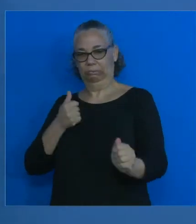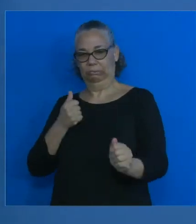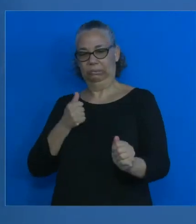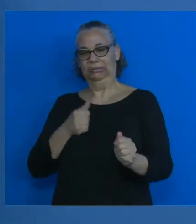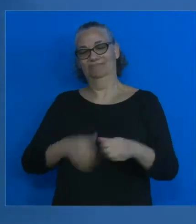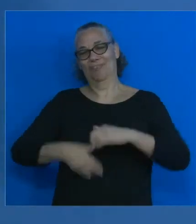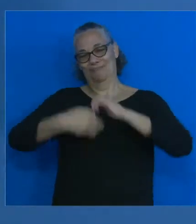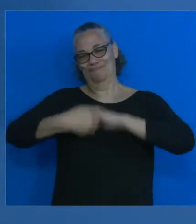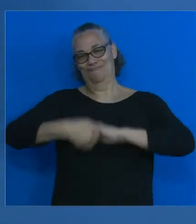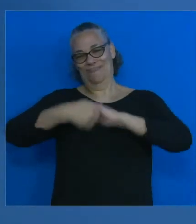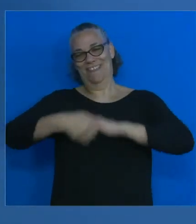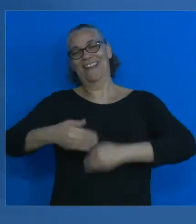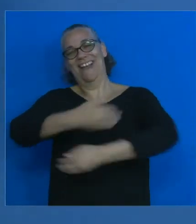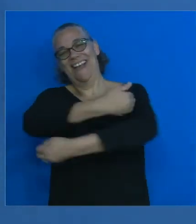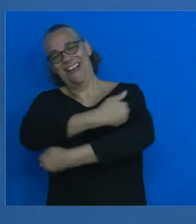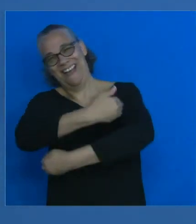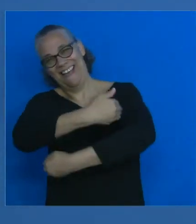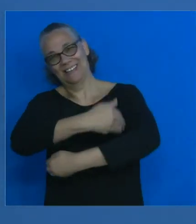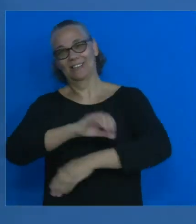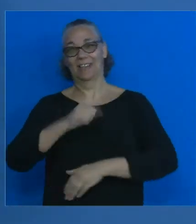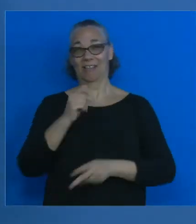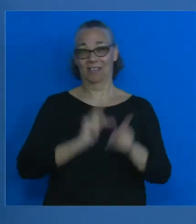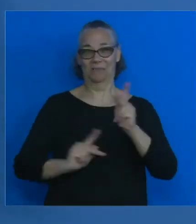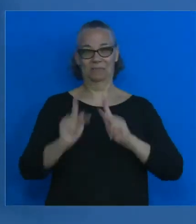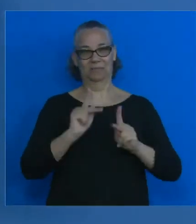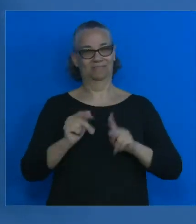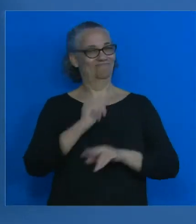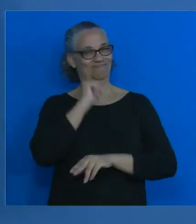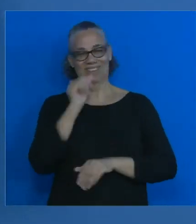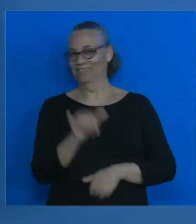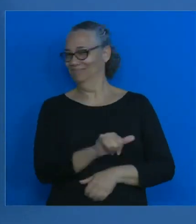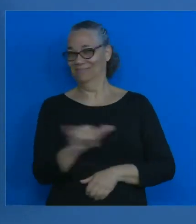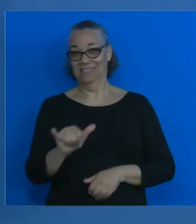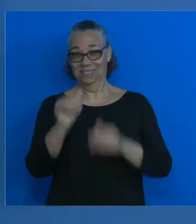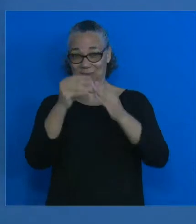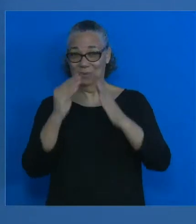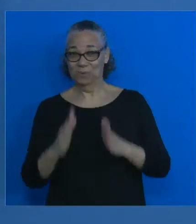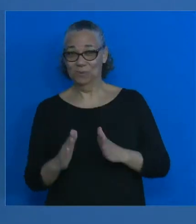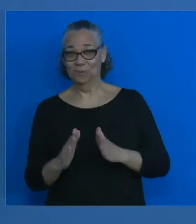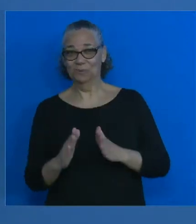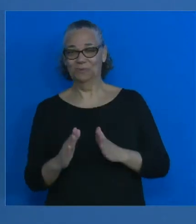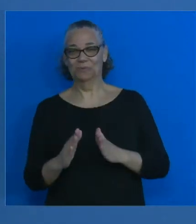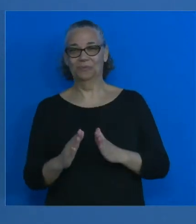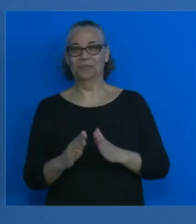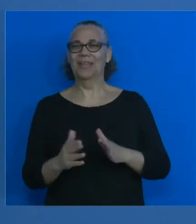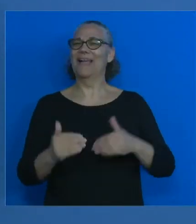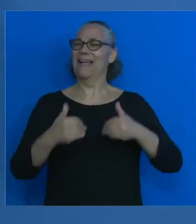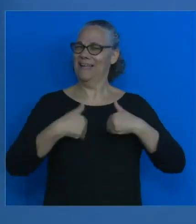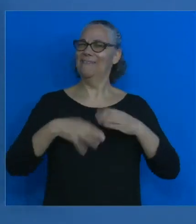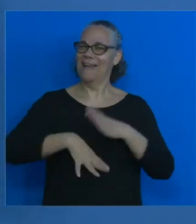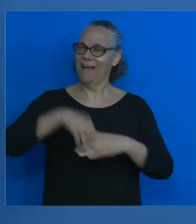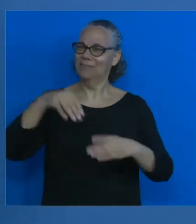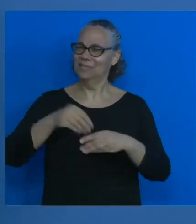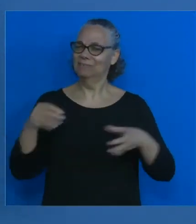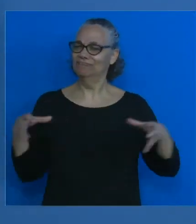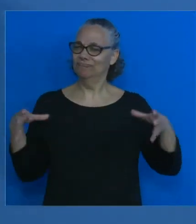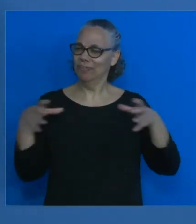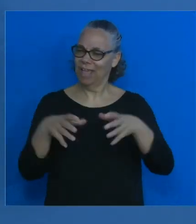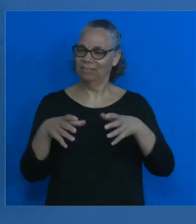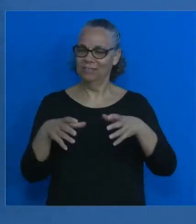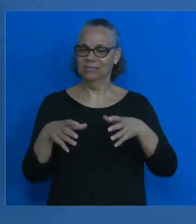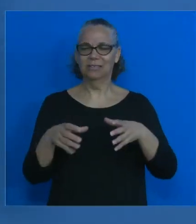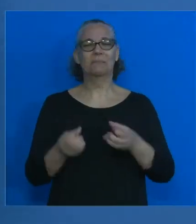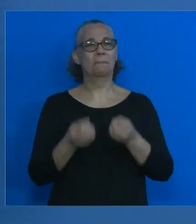including handshakes and hugs with others not from their household. Host outdoor rather than indoor gatherings as much